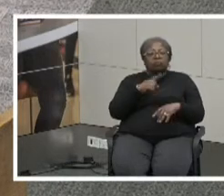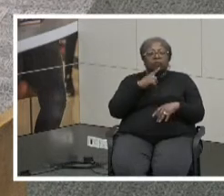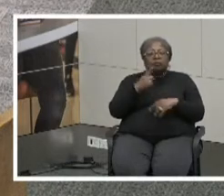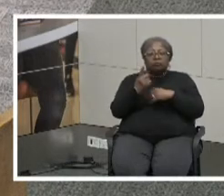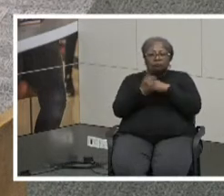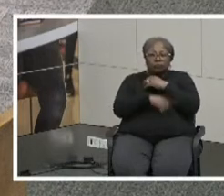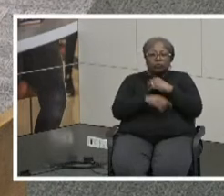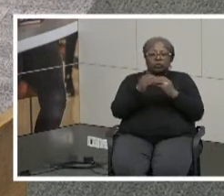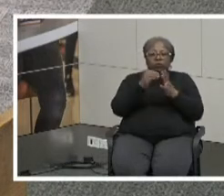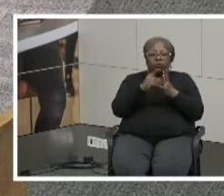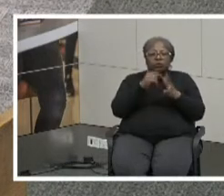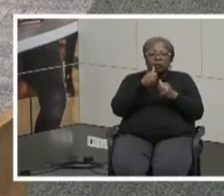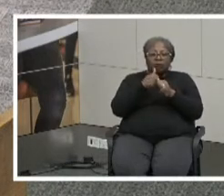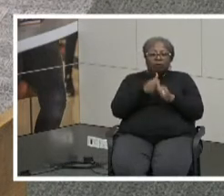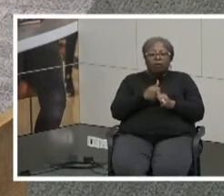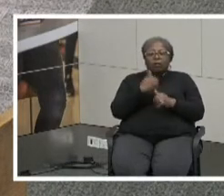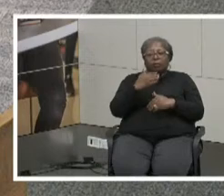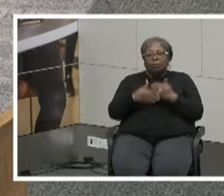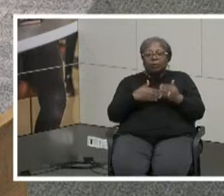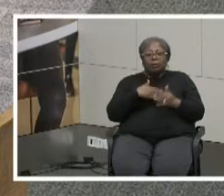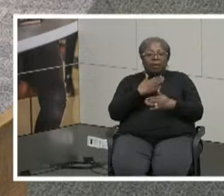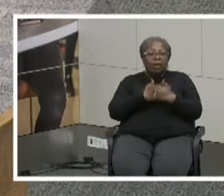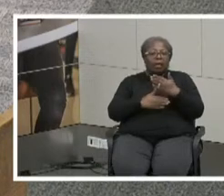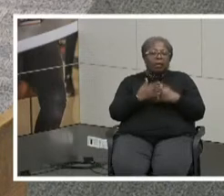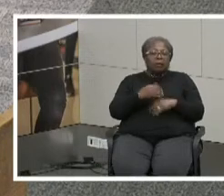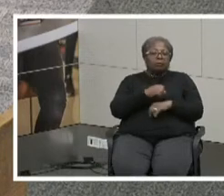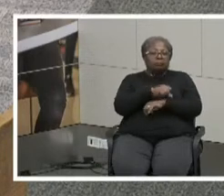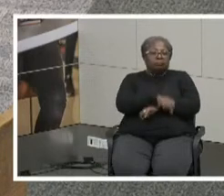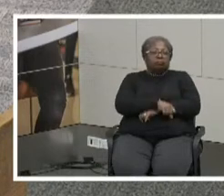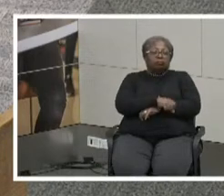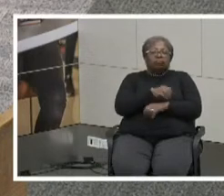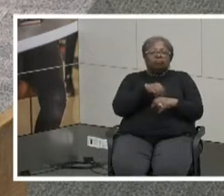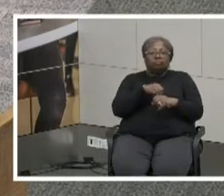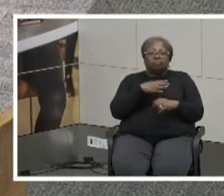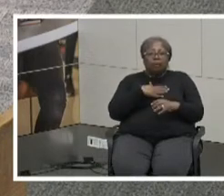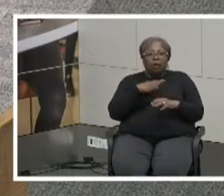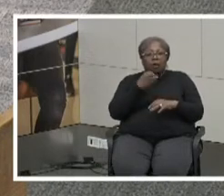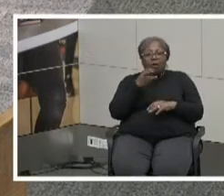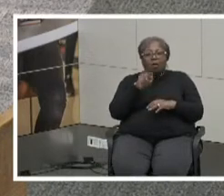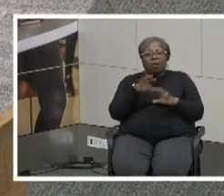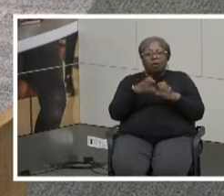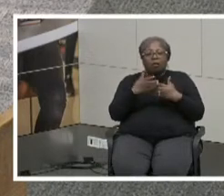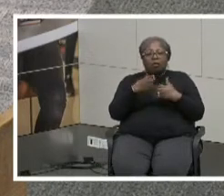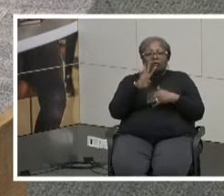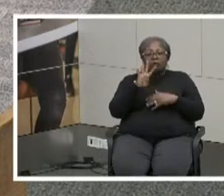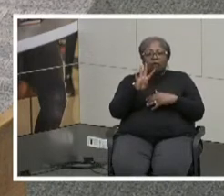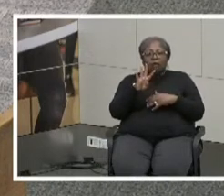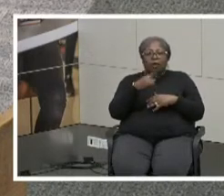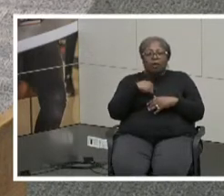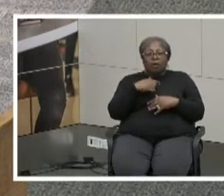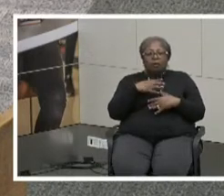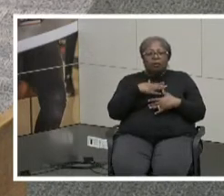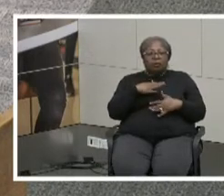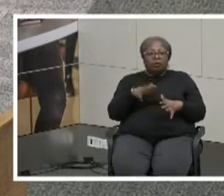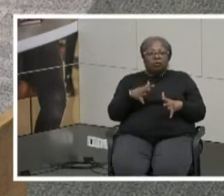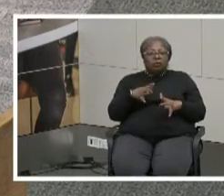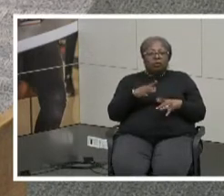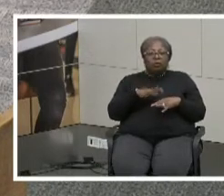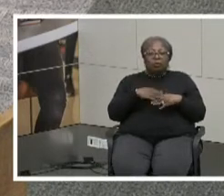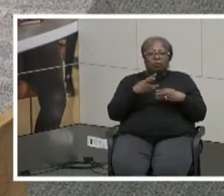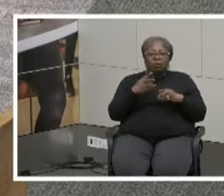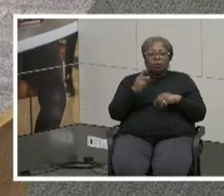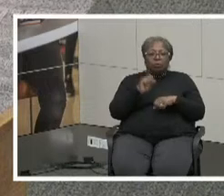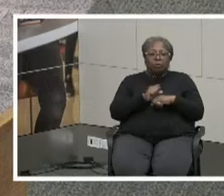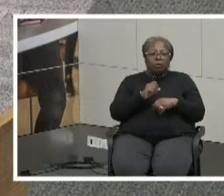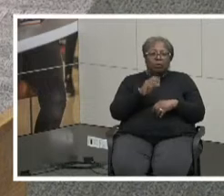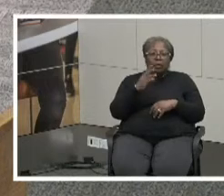students not following procedures my hands were tied behind my back in my own classroom by day four I was hyperventilating on my way to work day